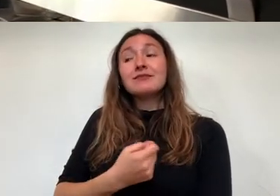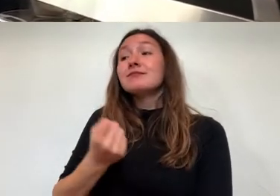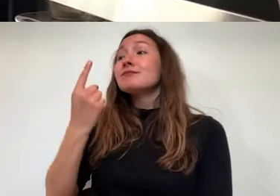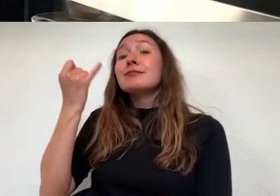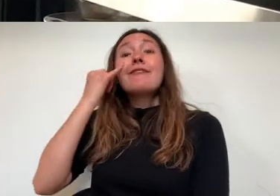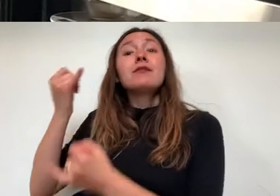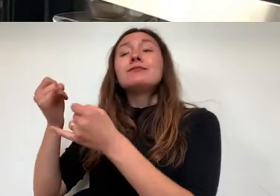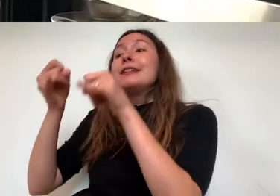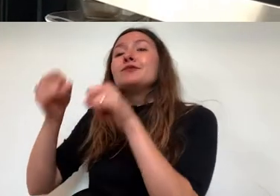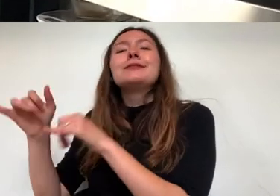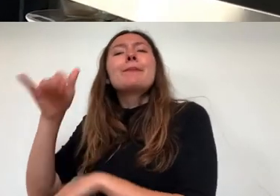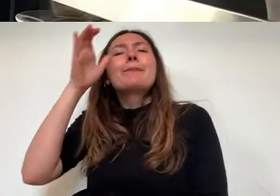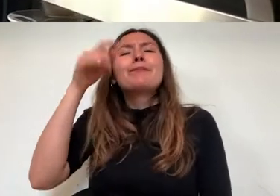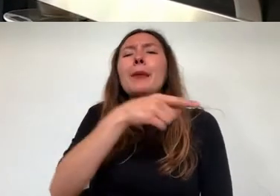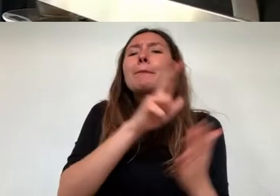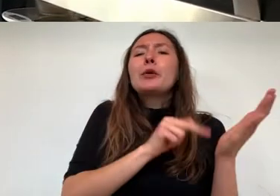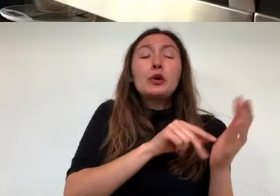gesture for someone to die for you.